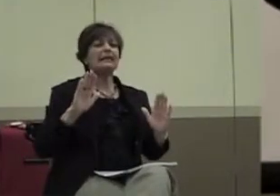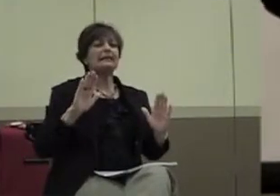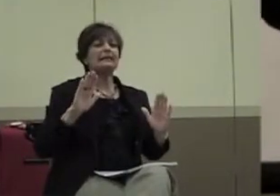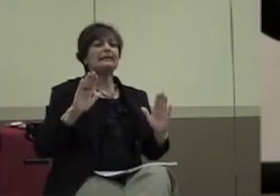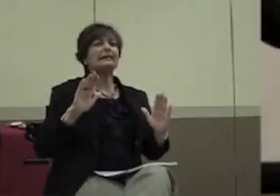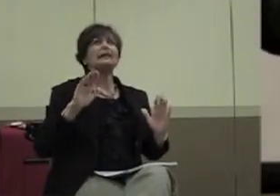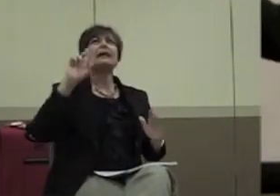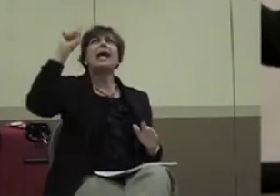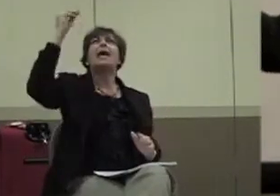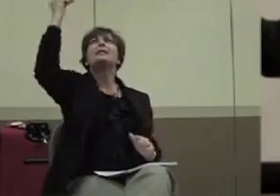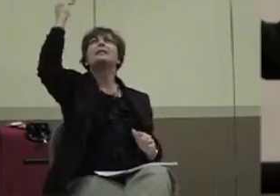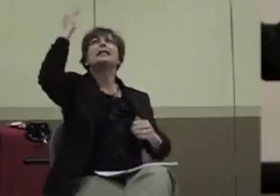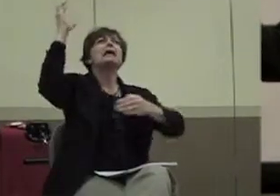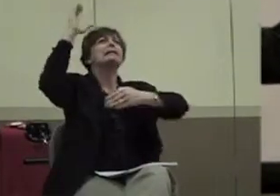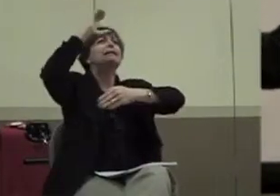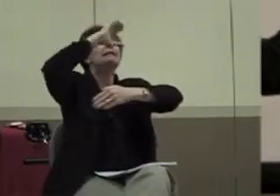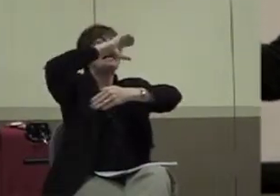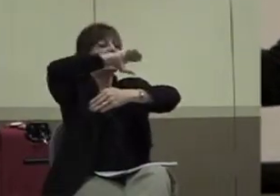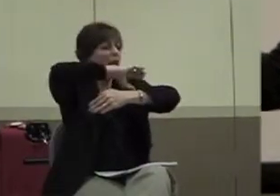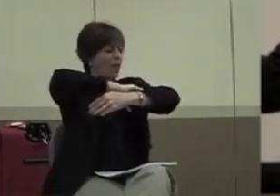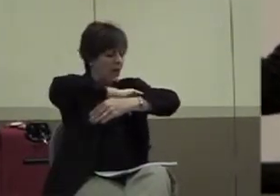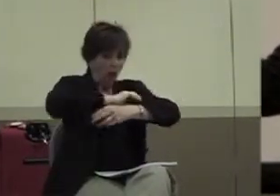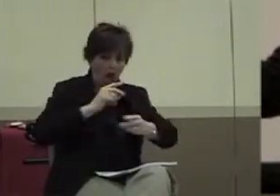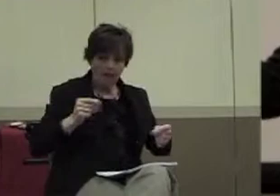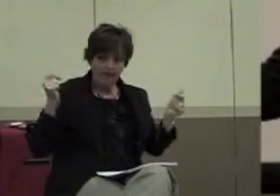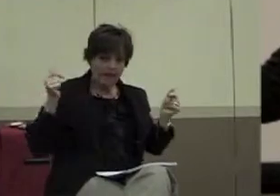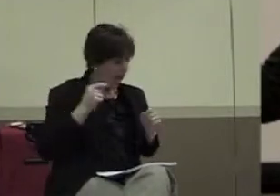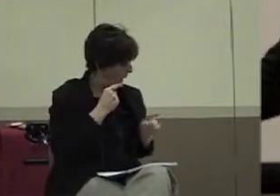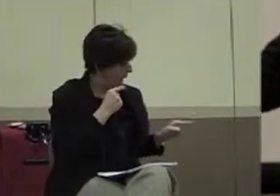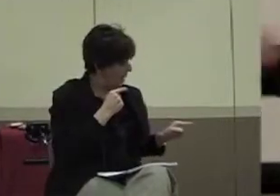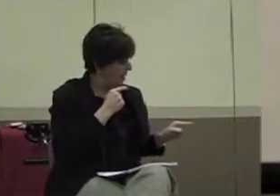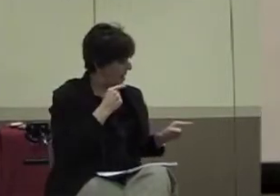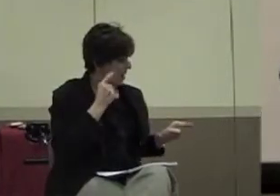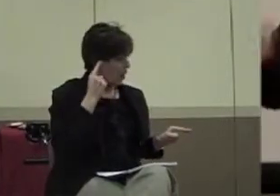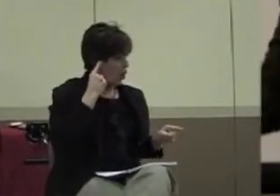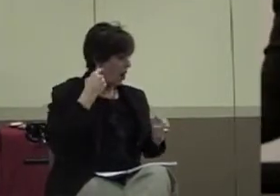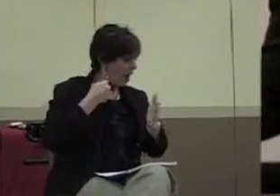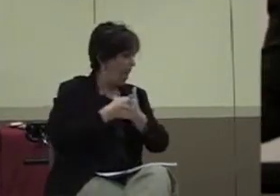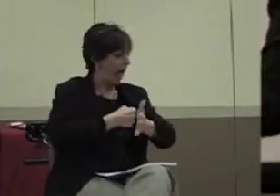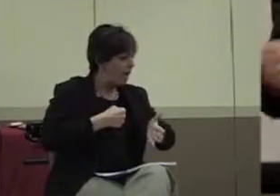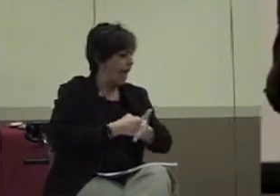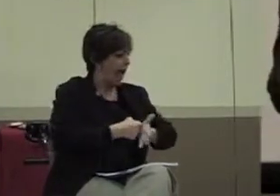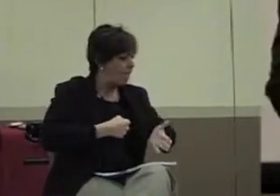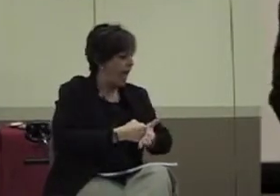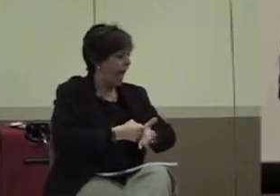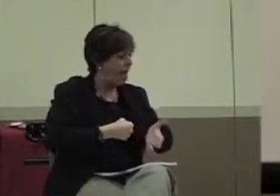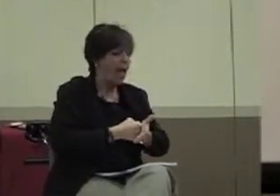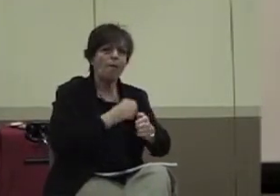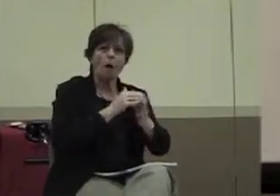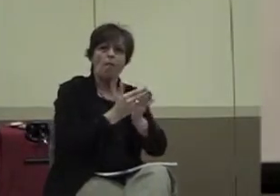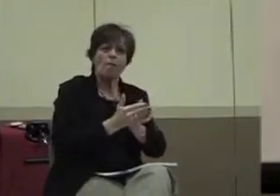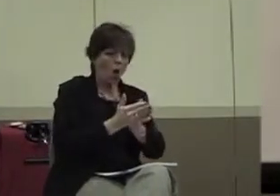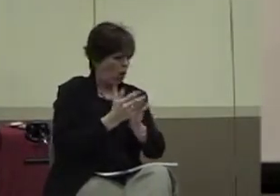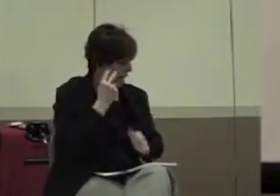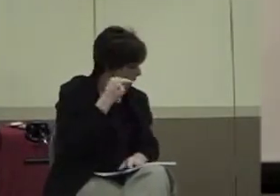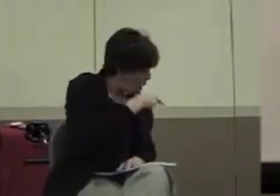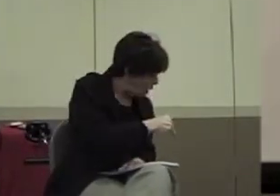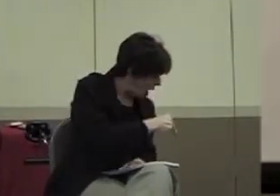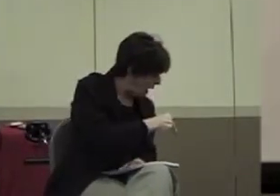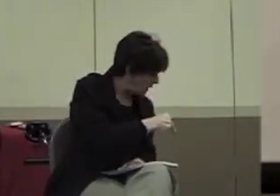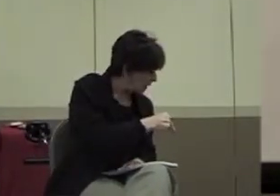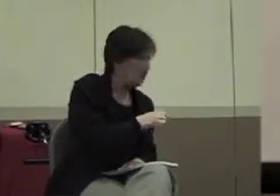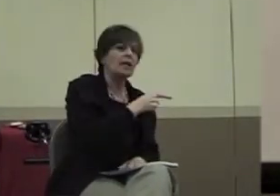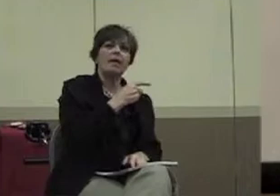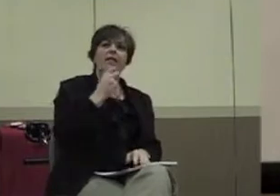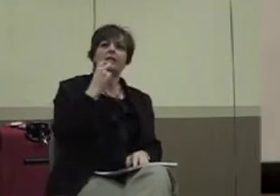of the sun setting on the lake, all of a sudden on the side of the boat, he heard bam, bam, bam. And he looked over the side of the boat,